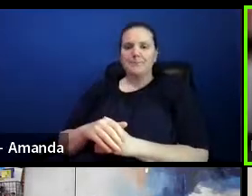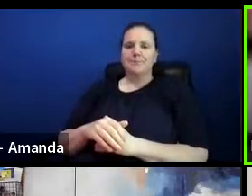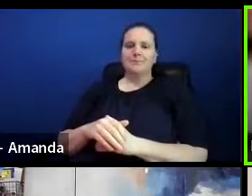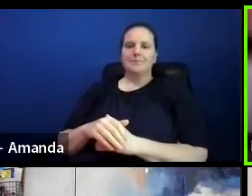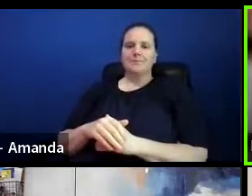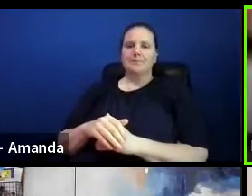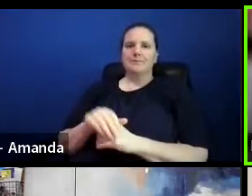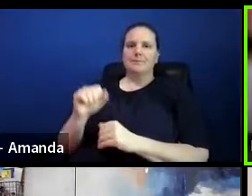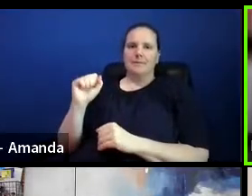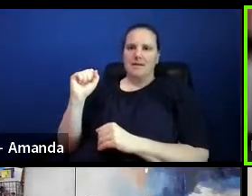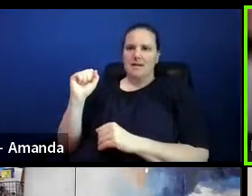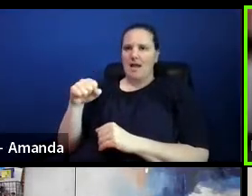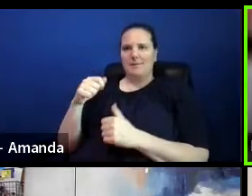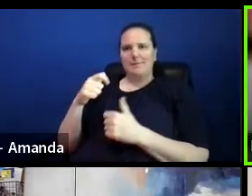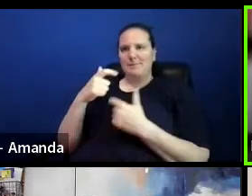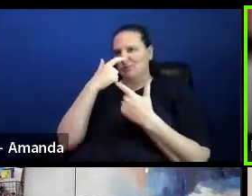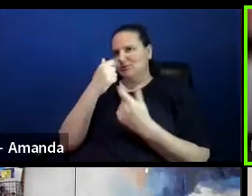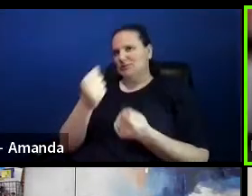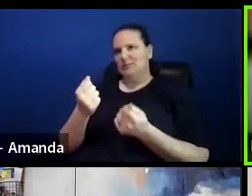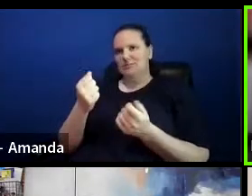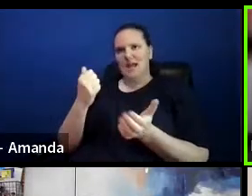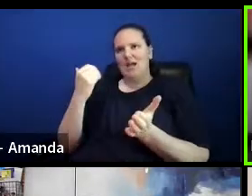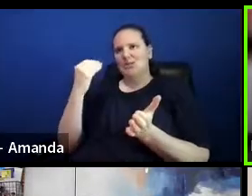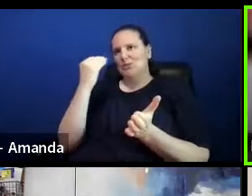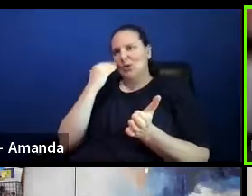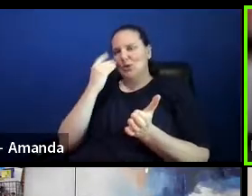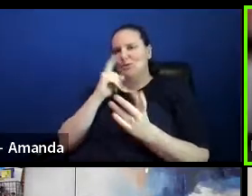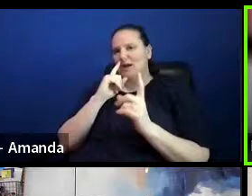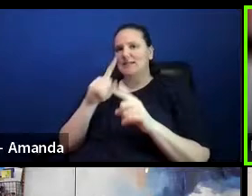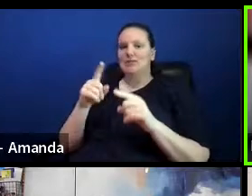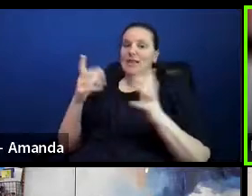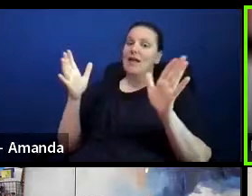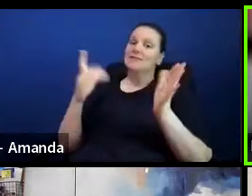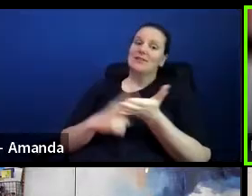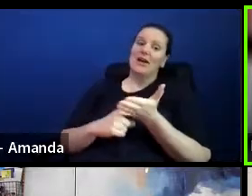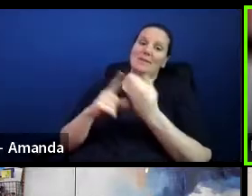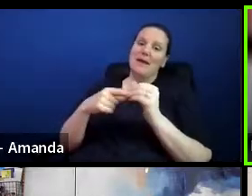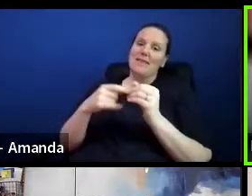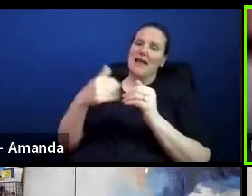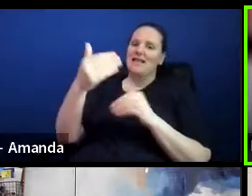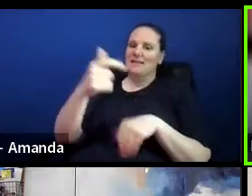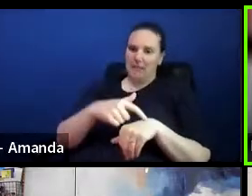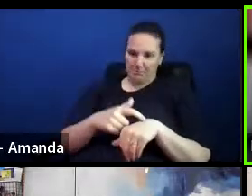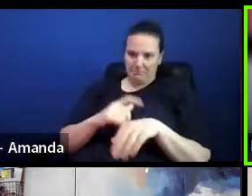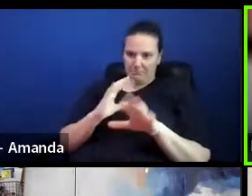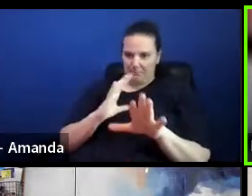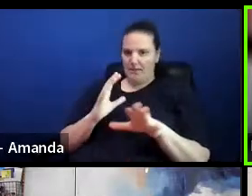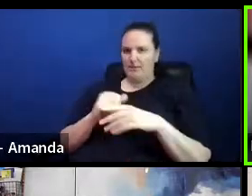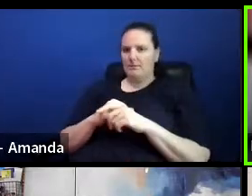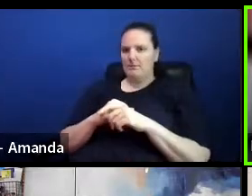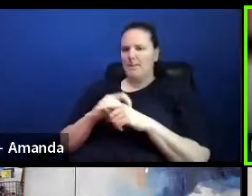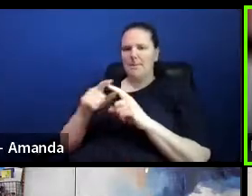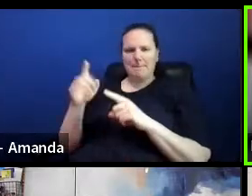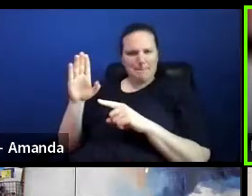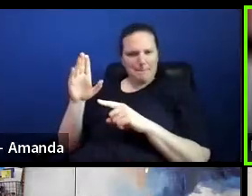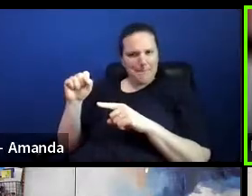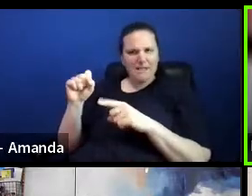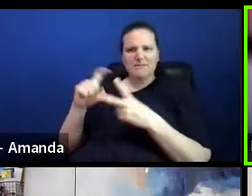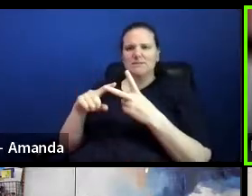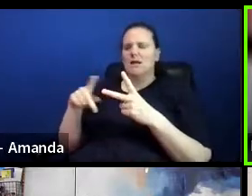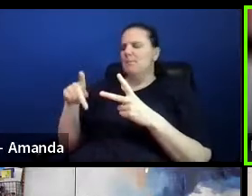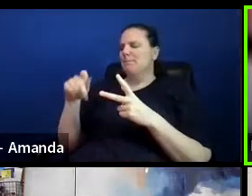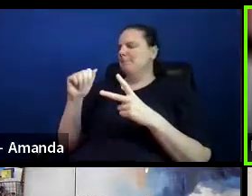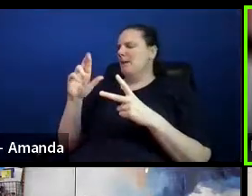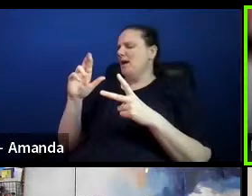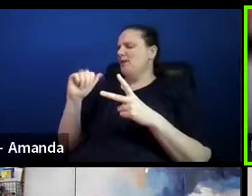I'm interested, and I know your answer is going to be, let's talk about that next time. But what about buses and paratransit? Will